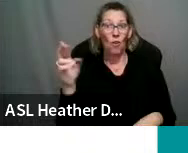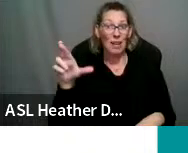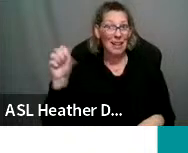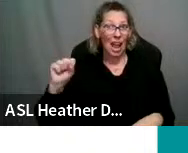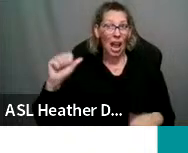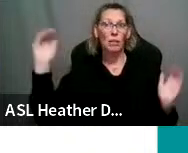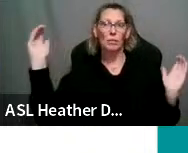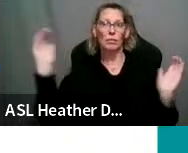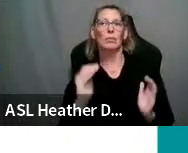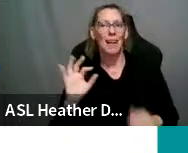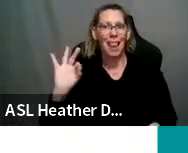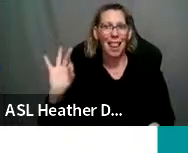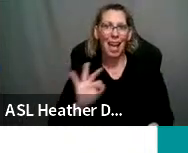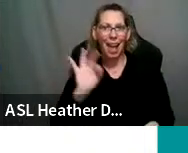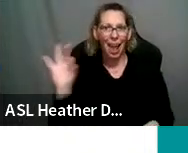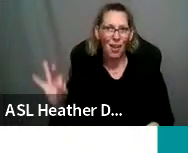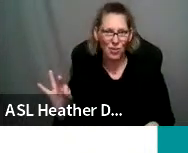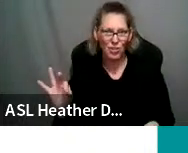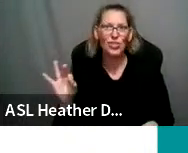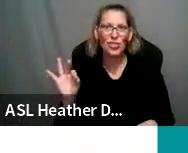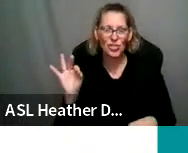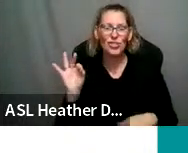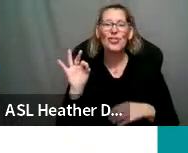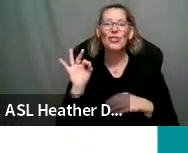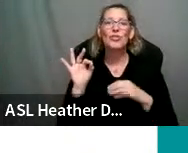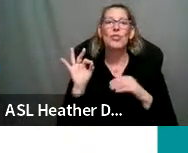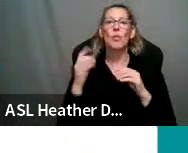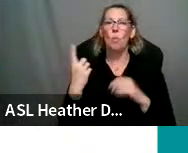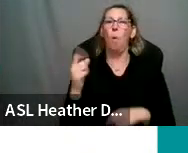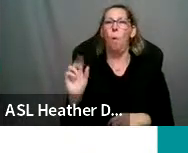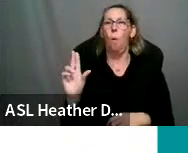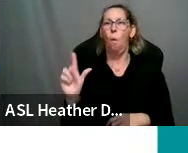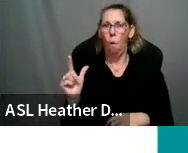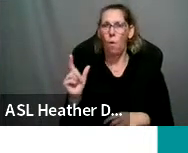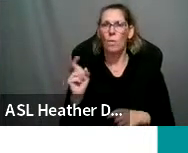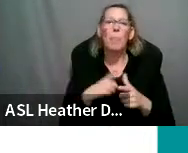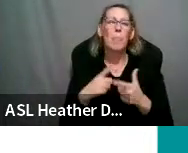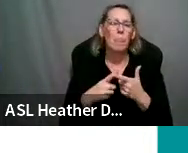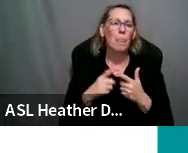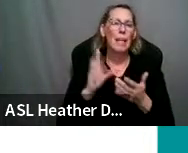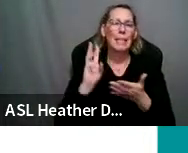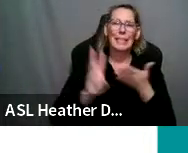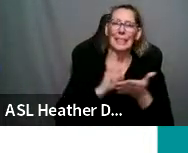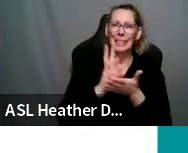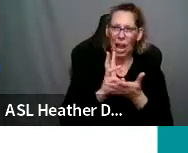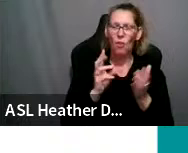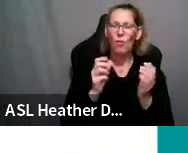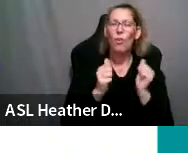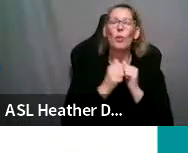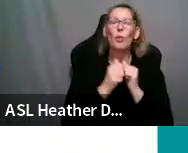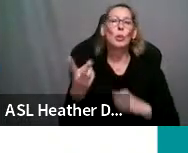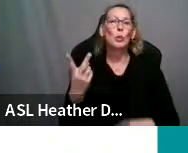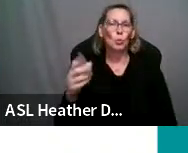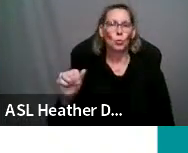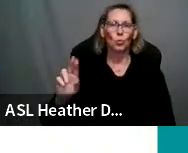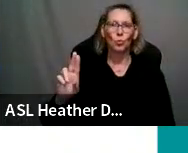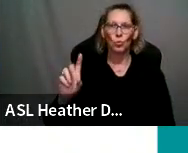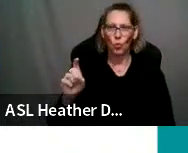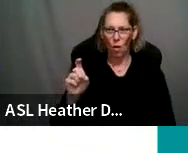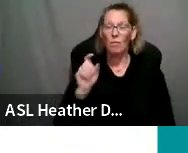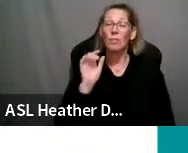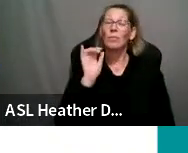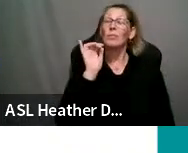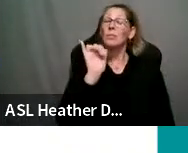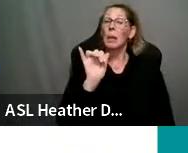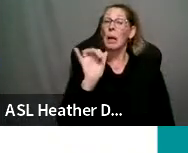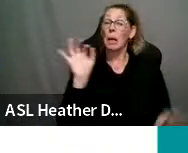hours to 9 hours with the MLPA with 1 aux, and then down to about 6 hours with the MLPA with 2 aux. The big deal